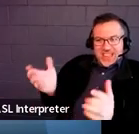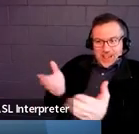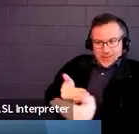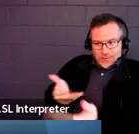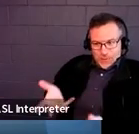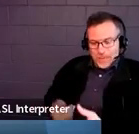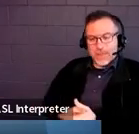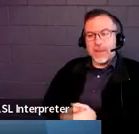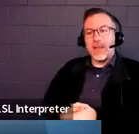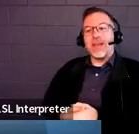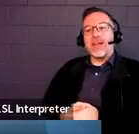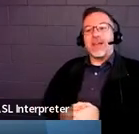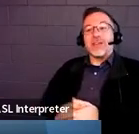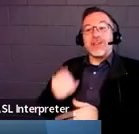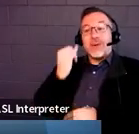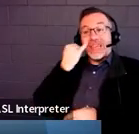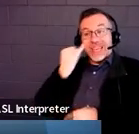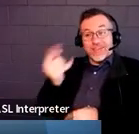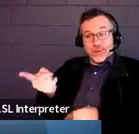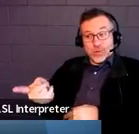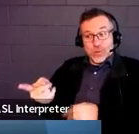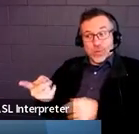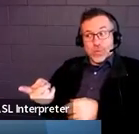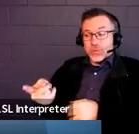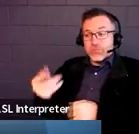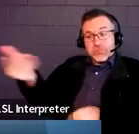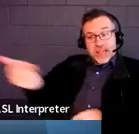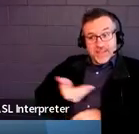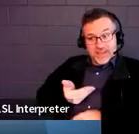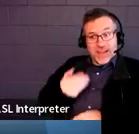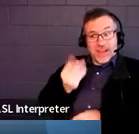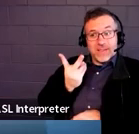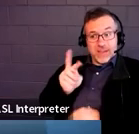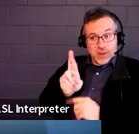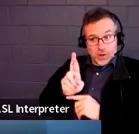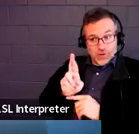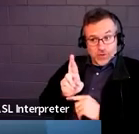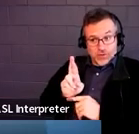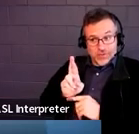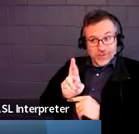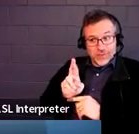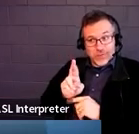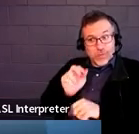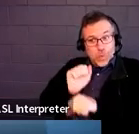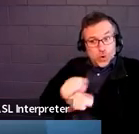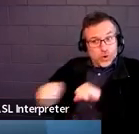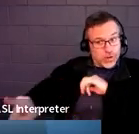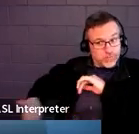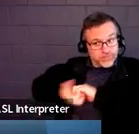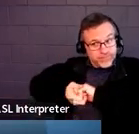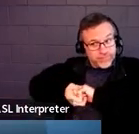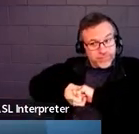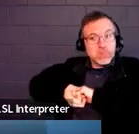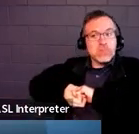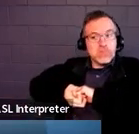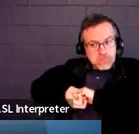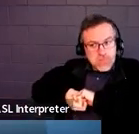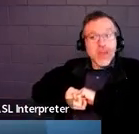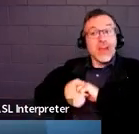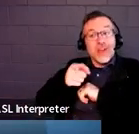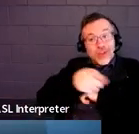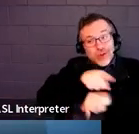by including VR in this journey, you are also